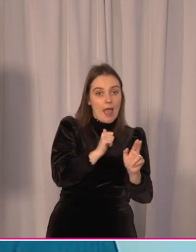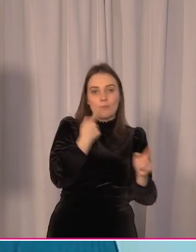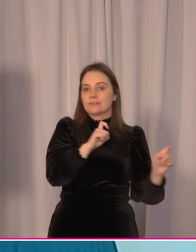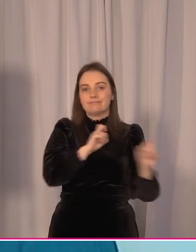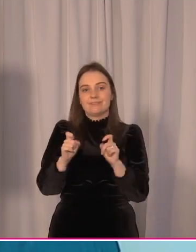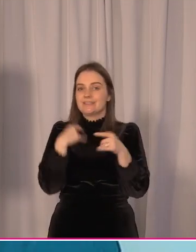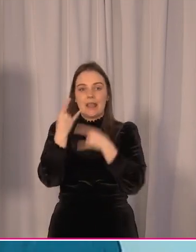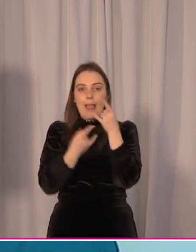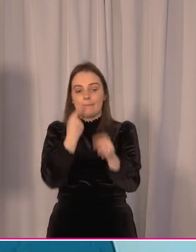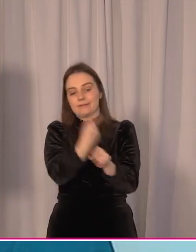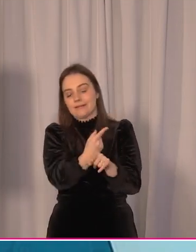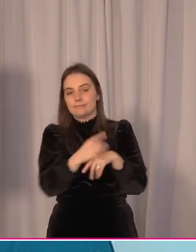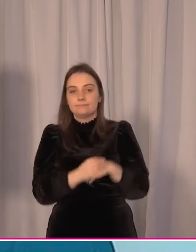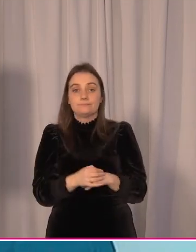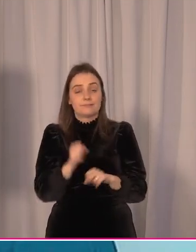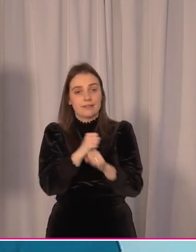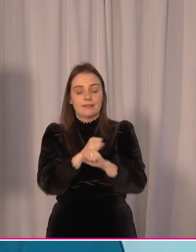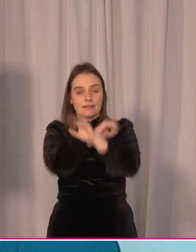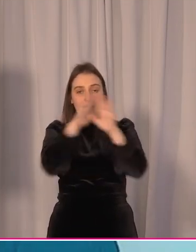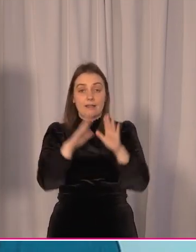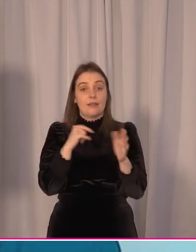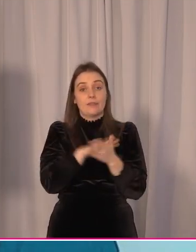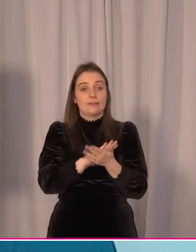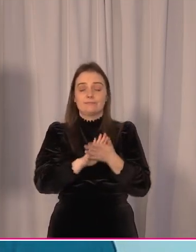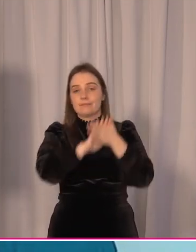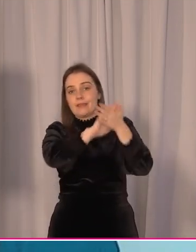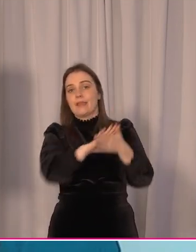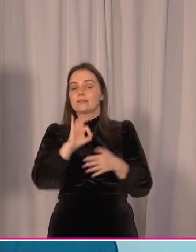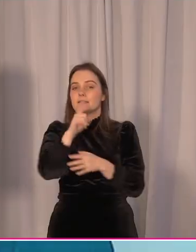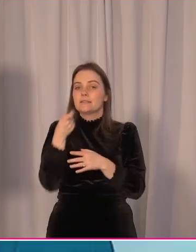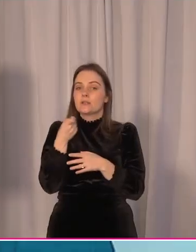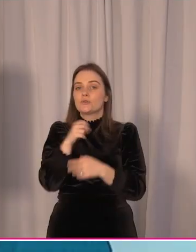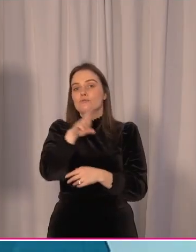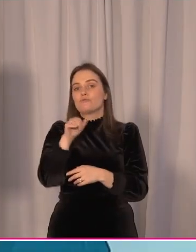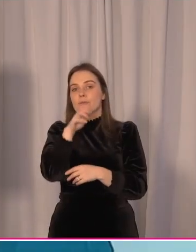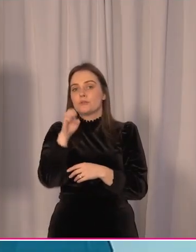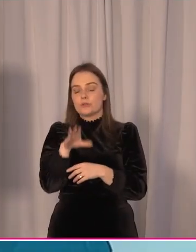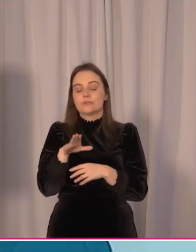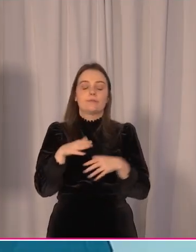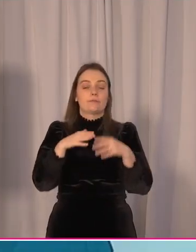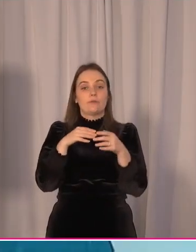happening. This is a clear violation of the sexual and reproductive health and rights and a form of violence against women.